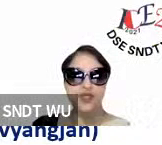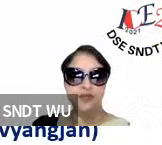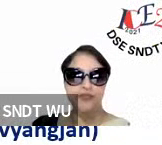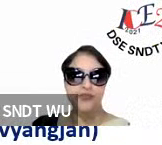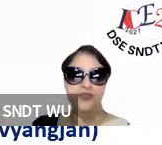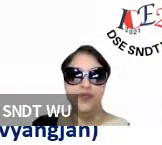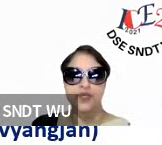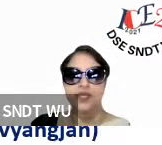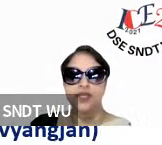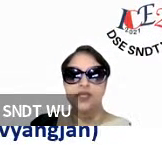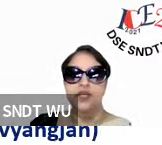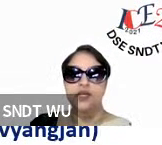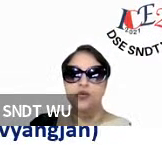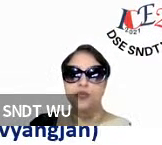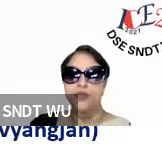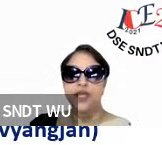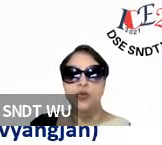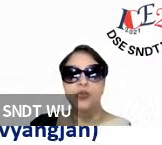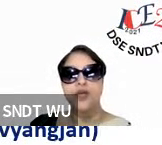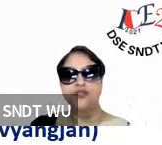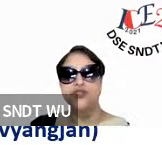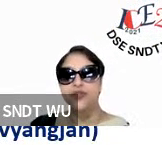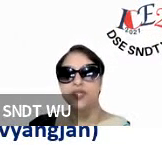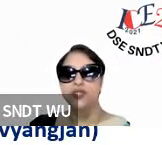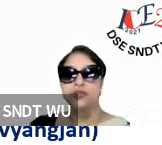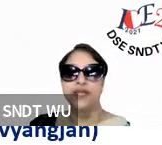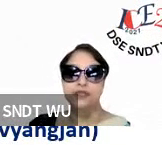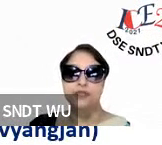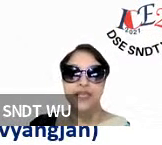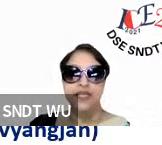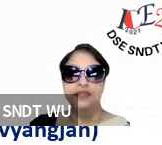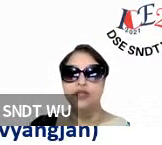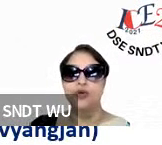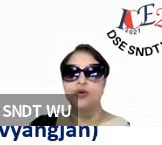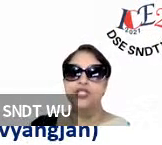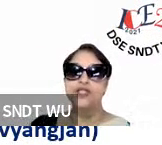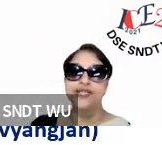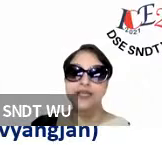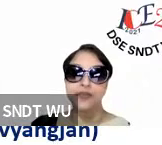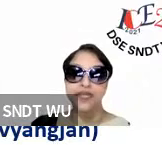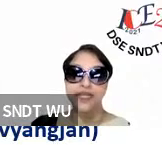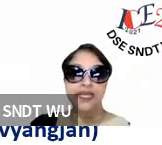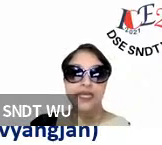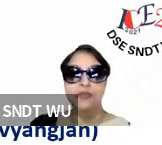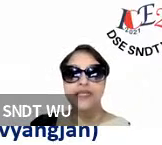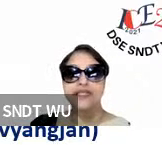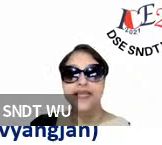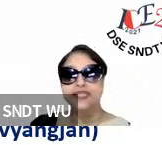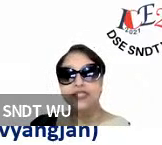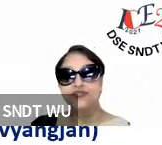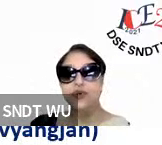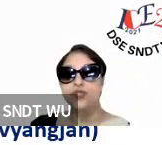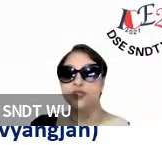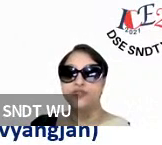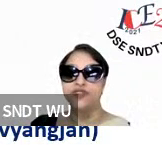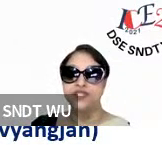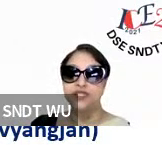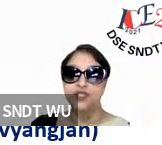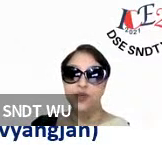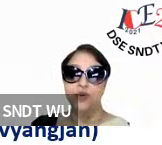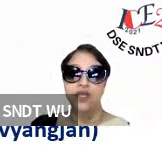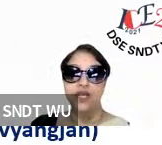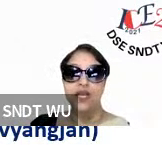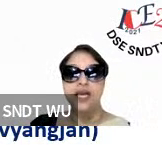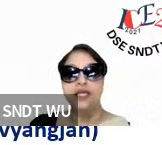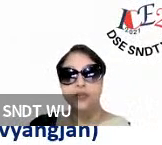Thank you, sir. Now, without further ado, let's begin the inauguration ceremony by standing for the